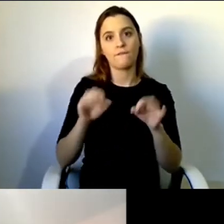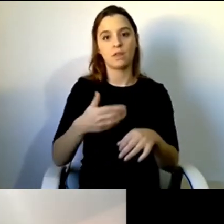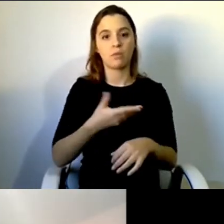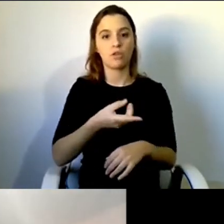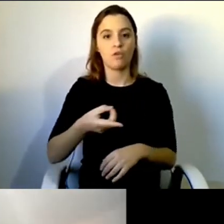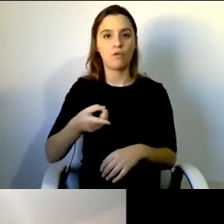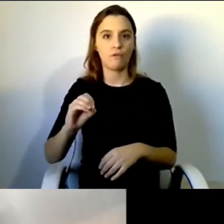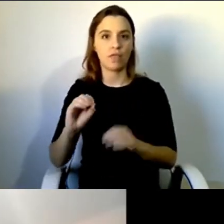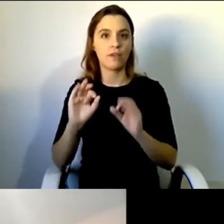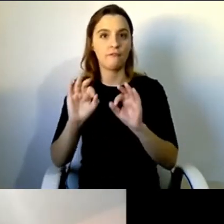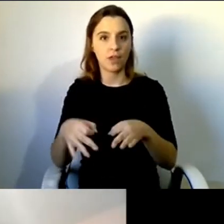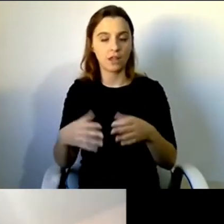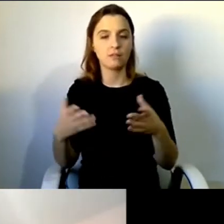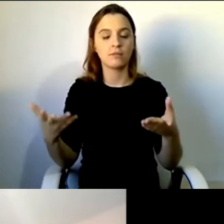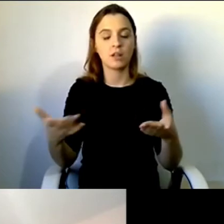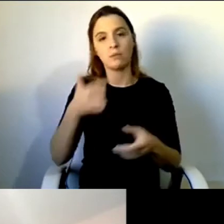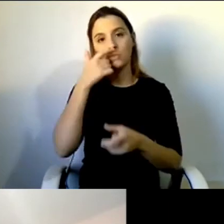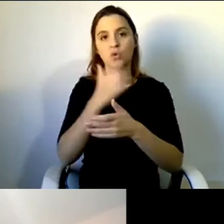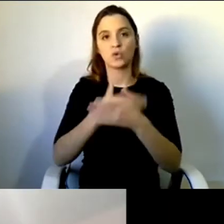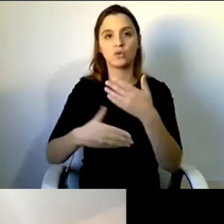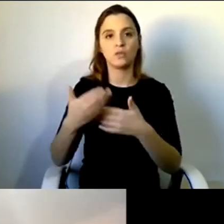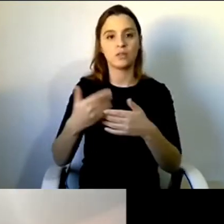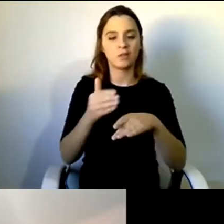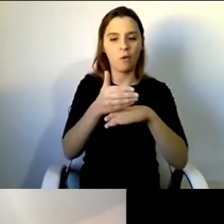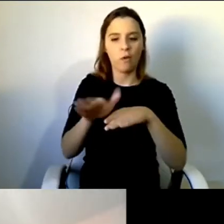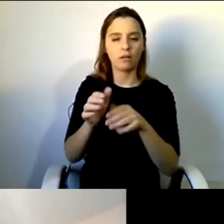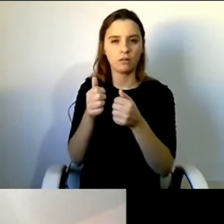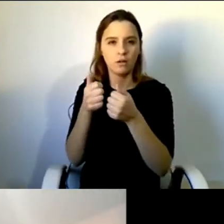in places far from